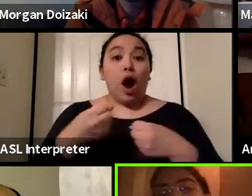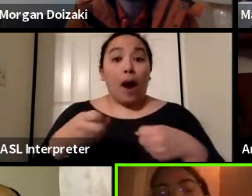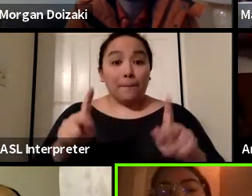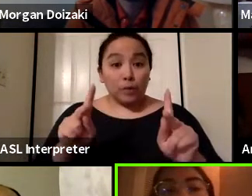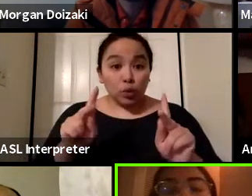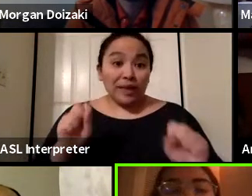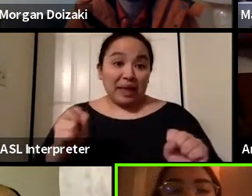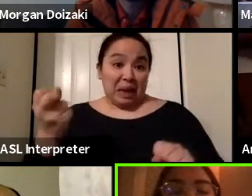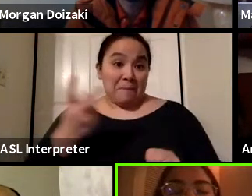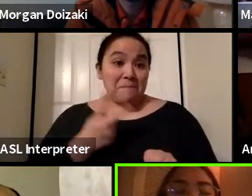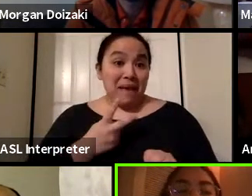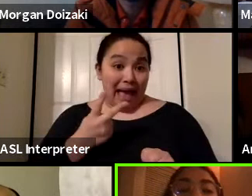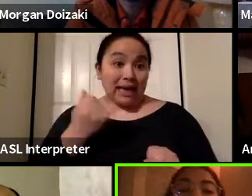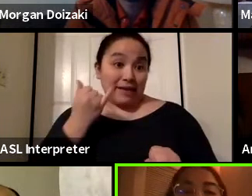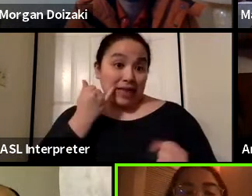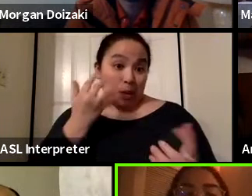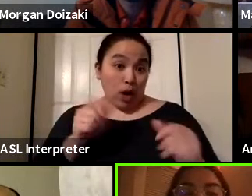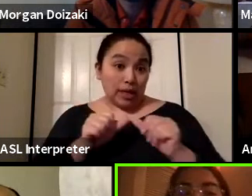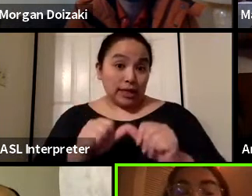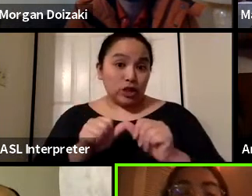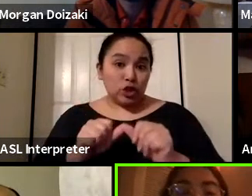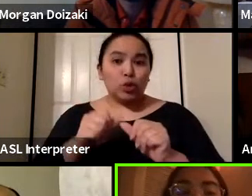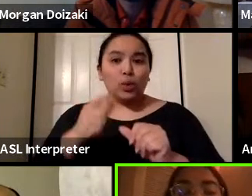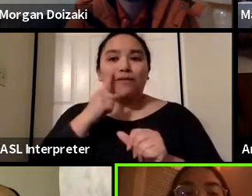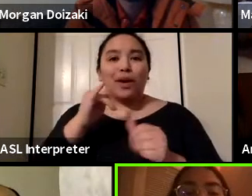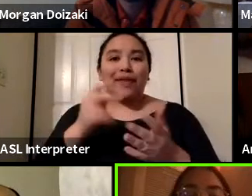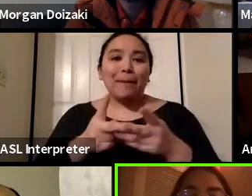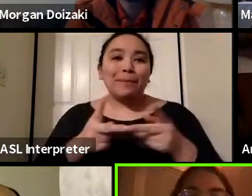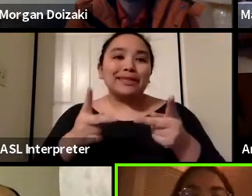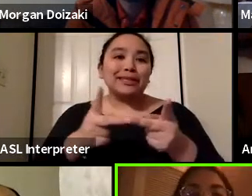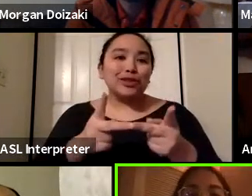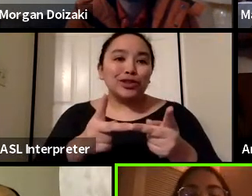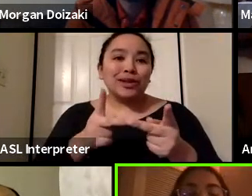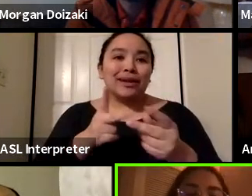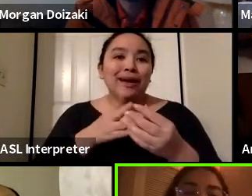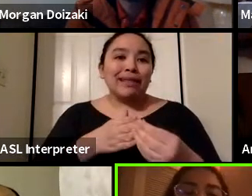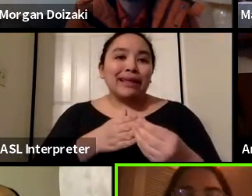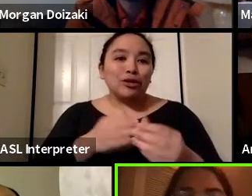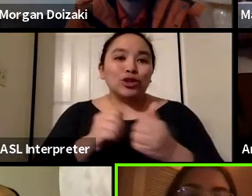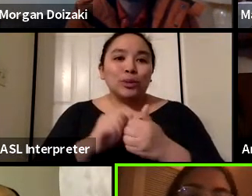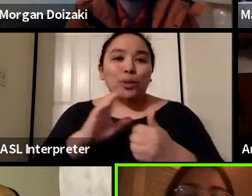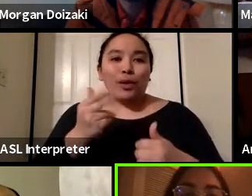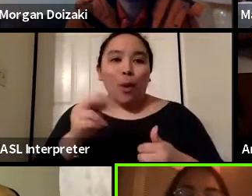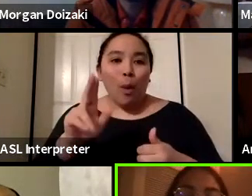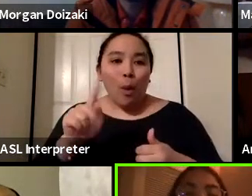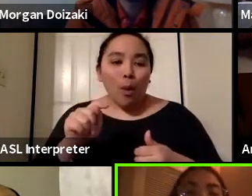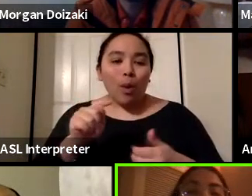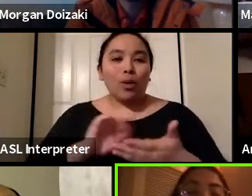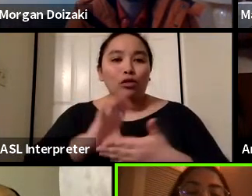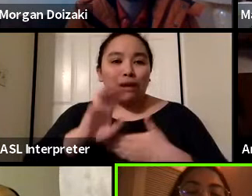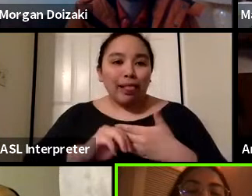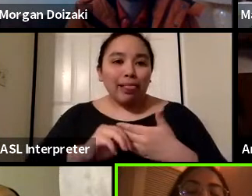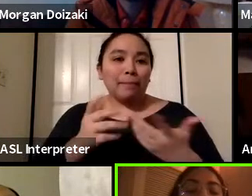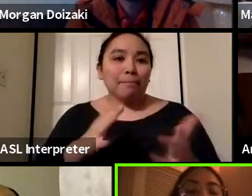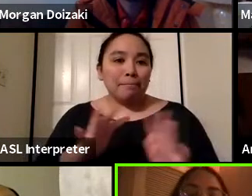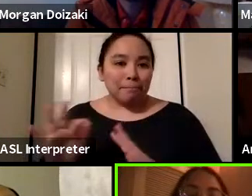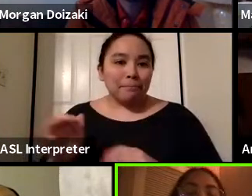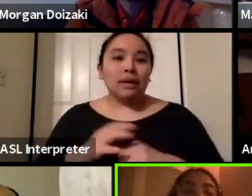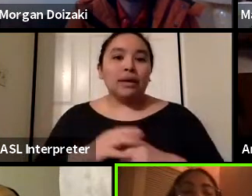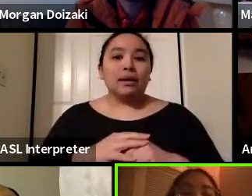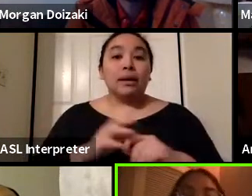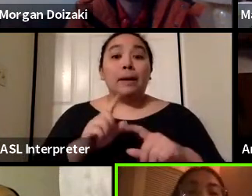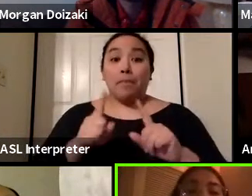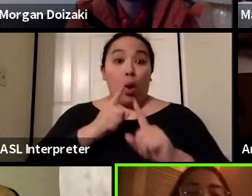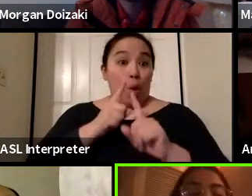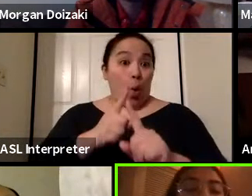to continue in a position of kind of leadership to help with the cohort, to help with the curriculum delivery, et cetera. But the goal